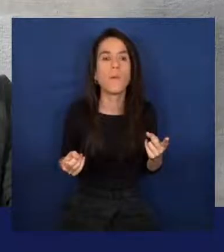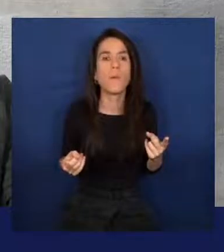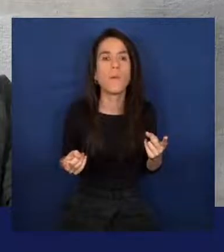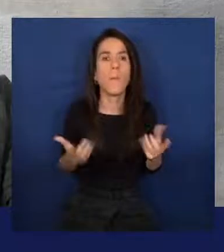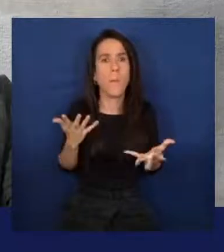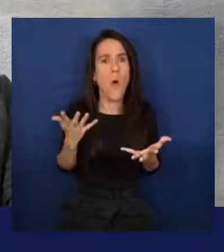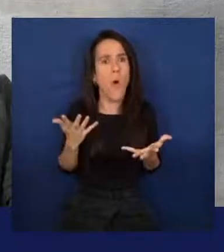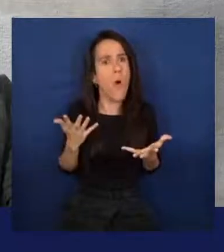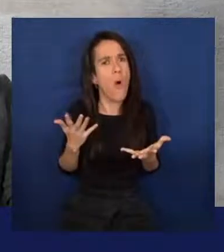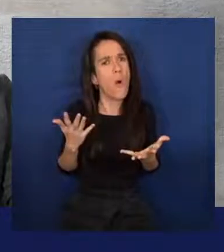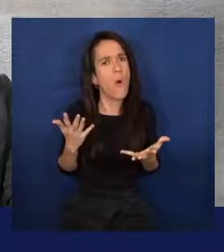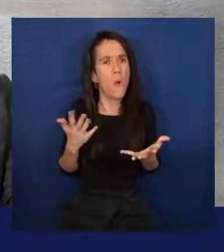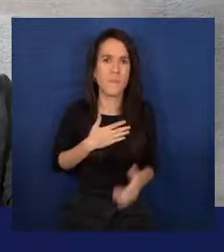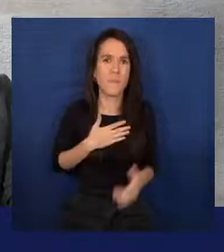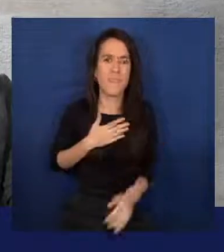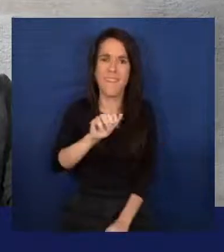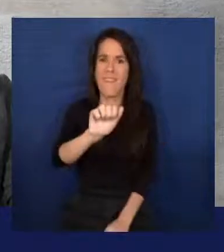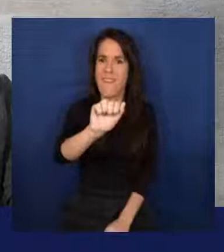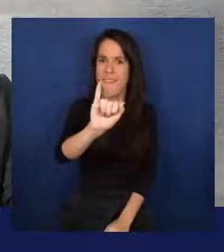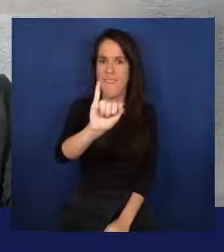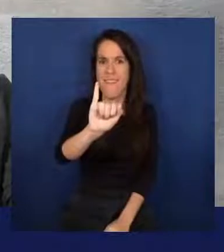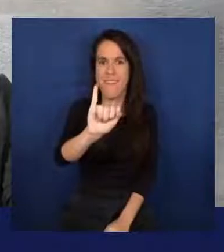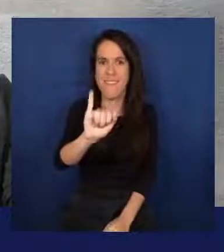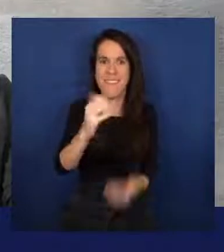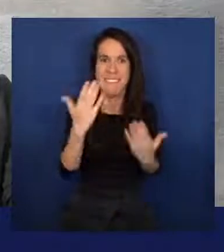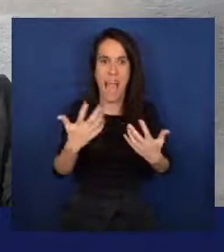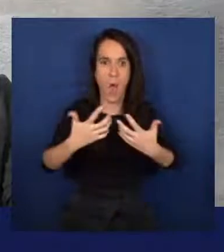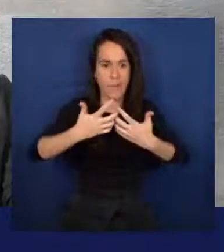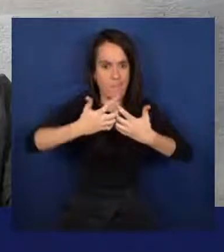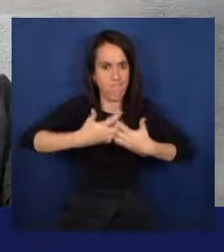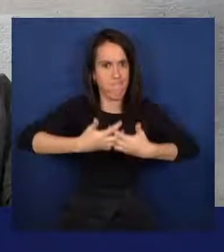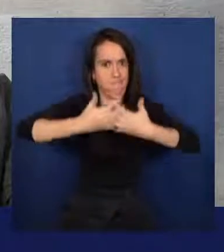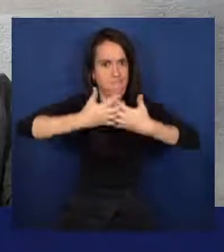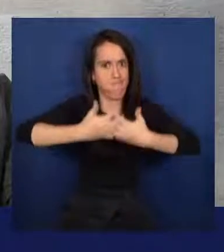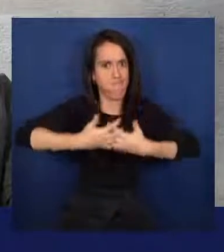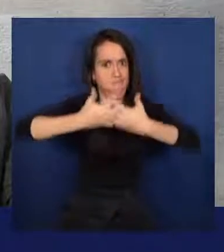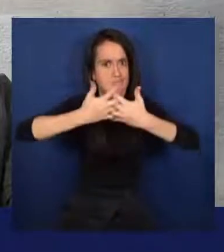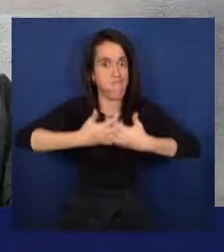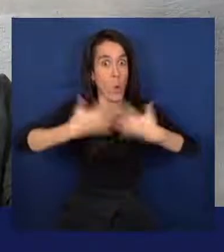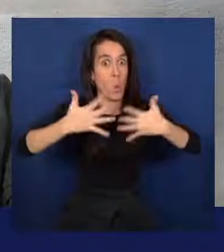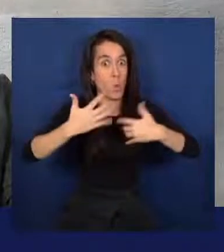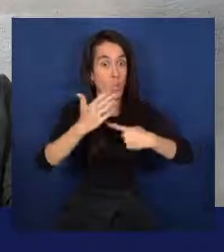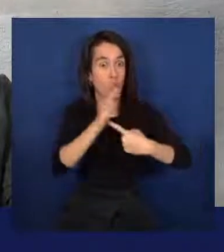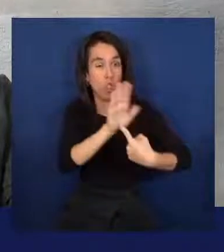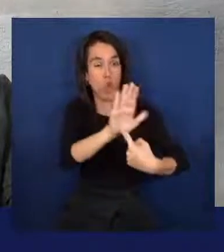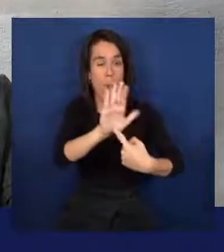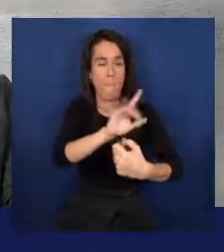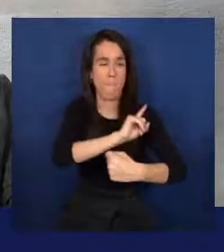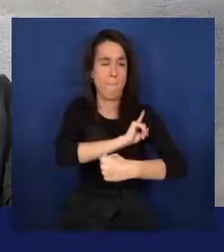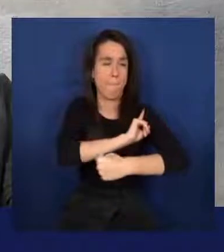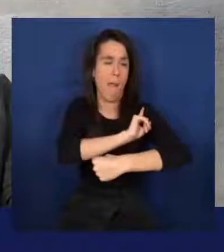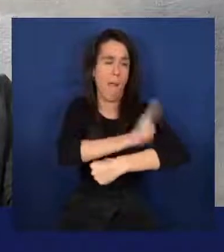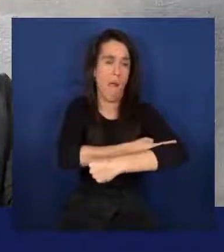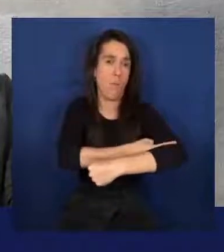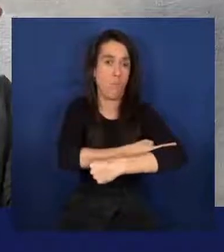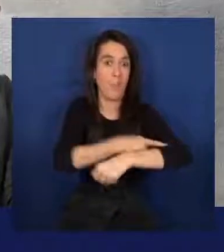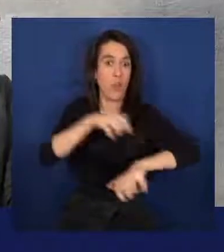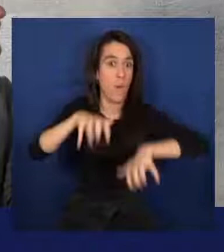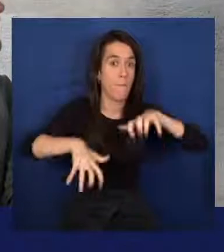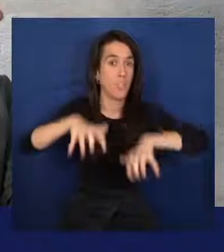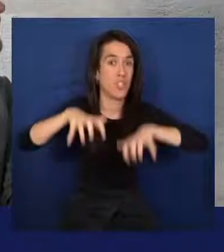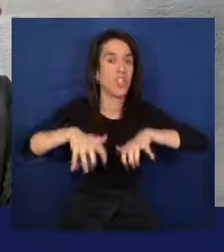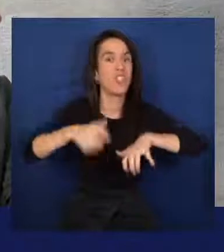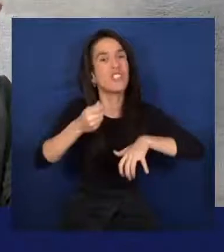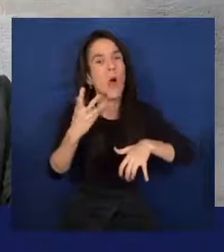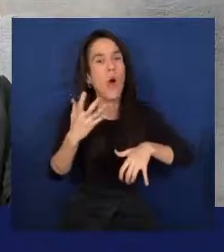artificial intelligence is just this mechanism now that's showing the power of compute, and some of it unfairly, right? We get